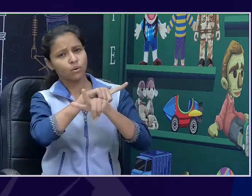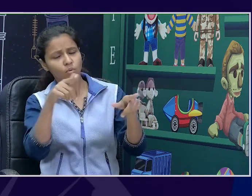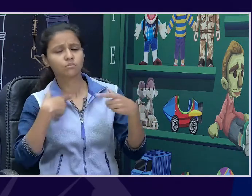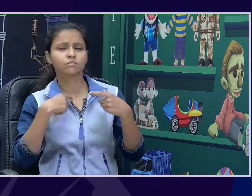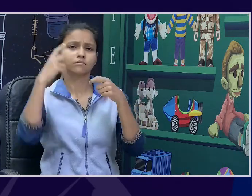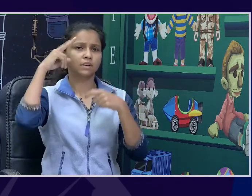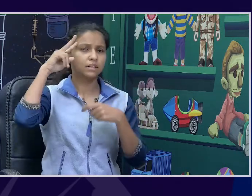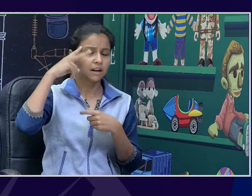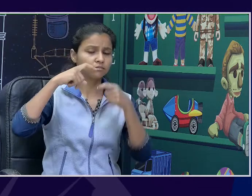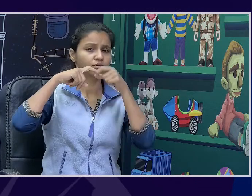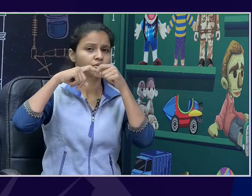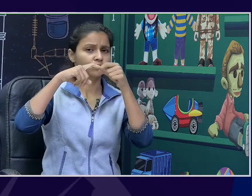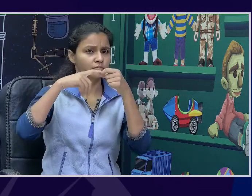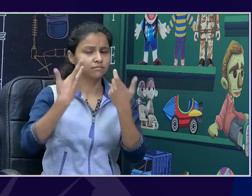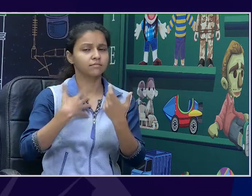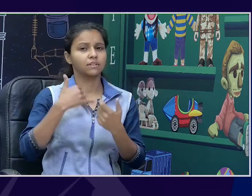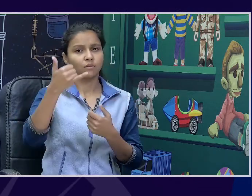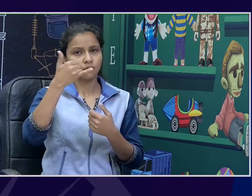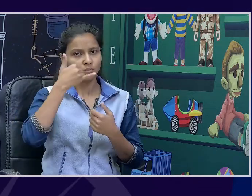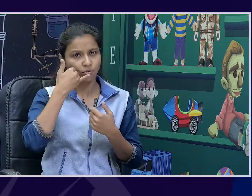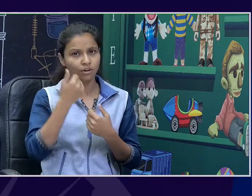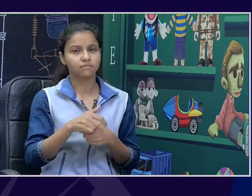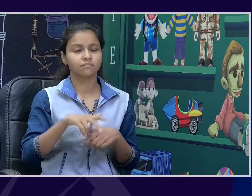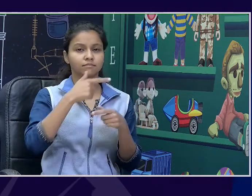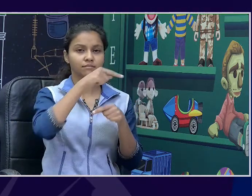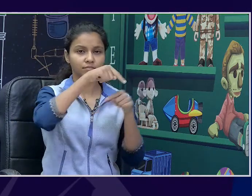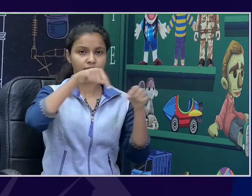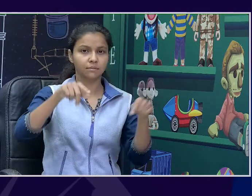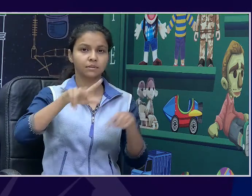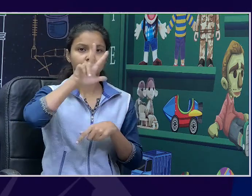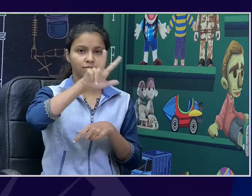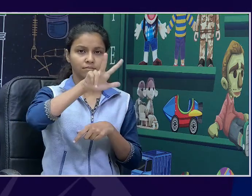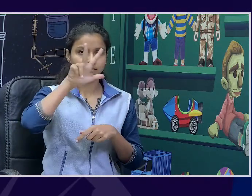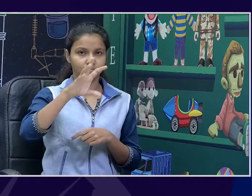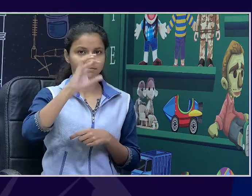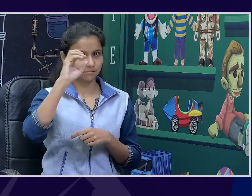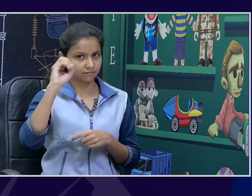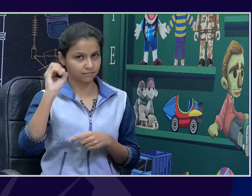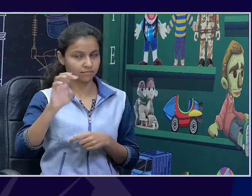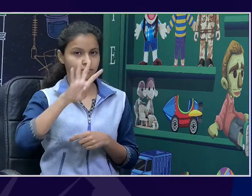queries and doubts, you can call us on our telephone number, that is